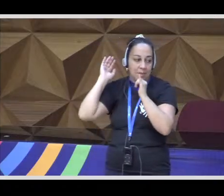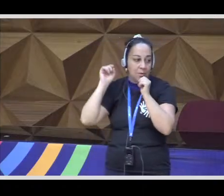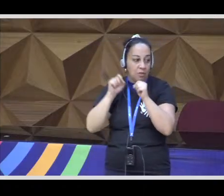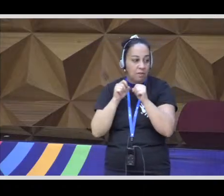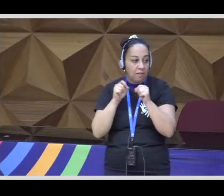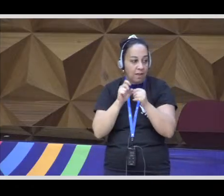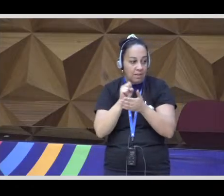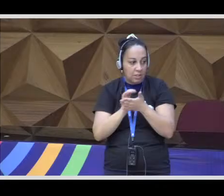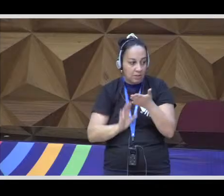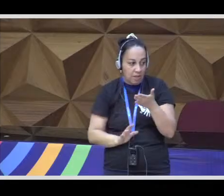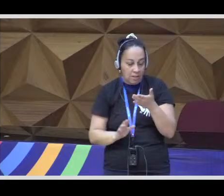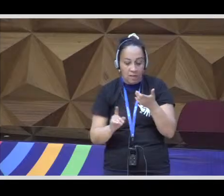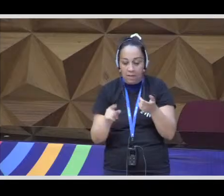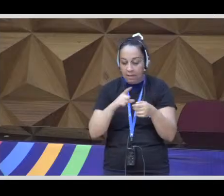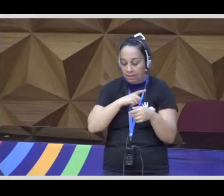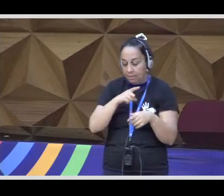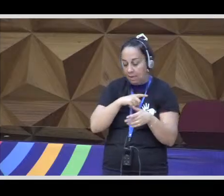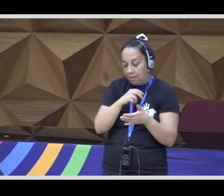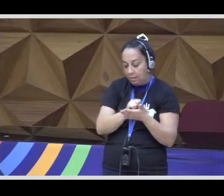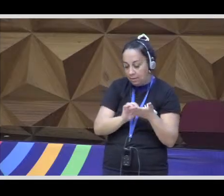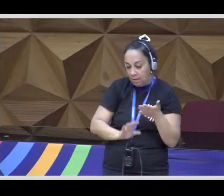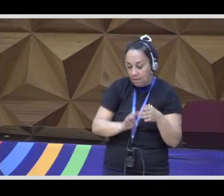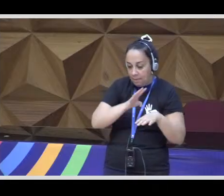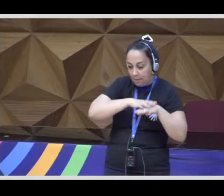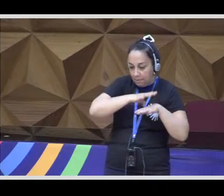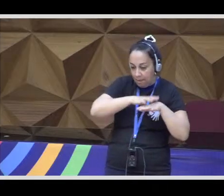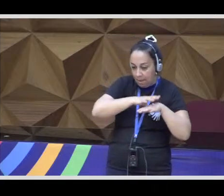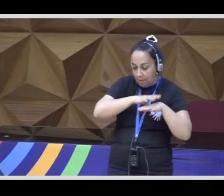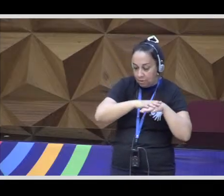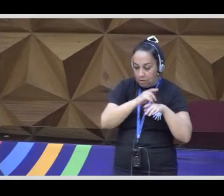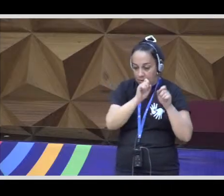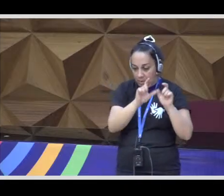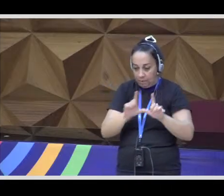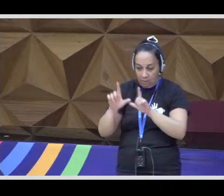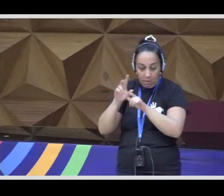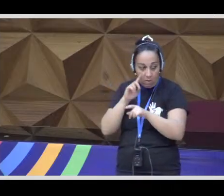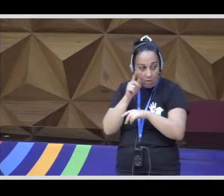show you actually it's a bit better on the next video.